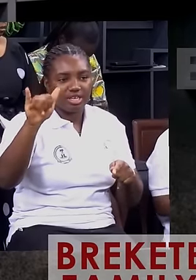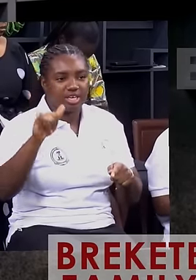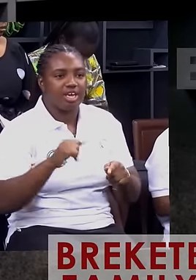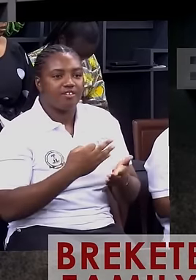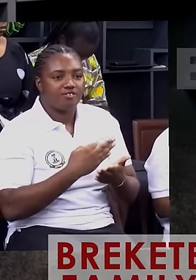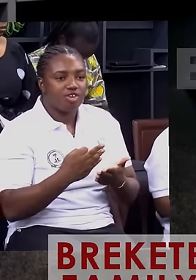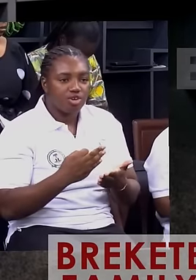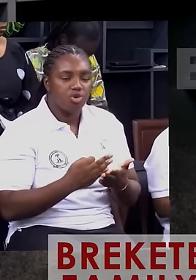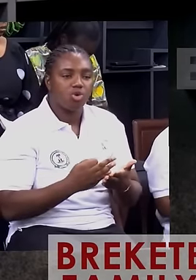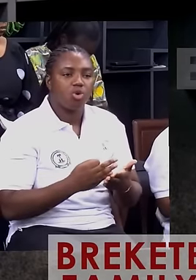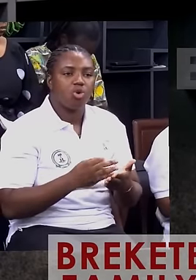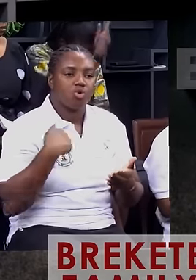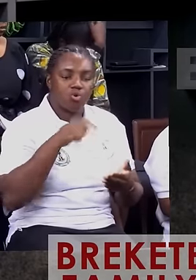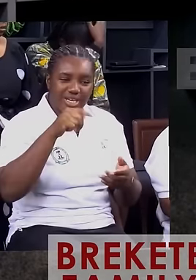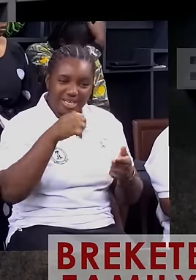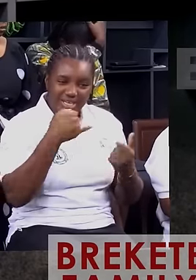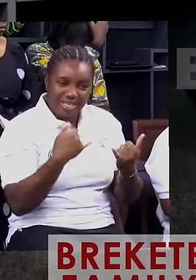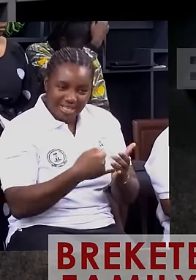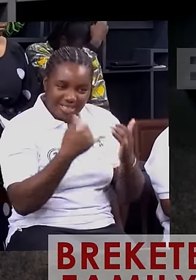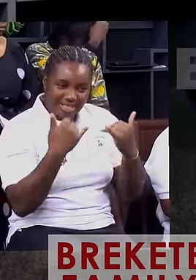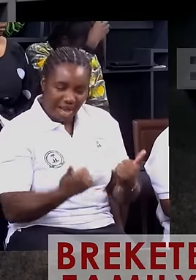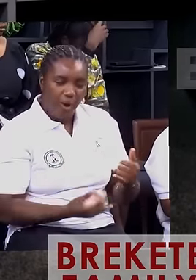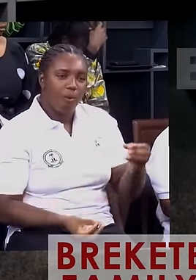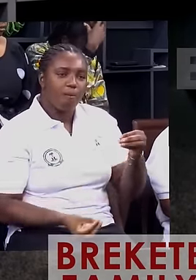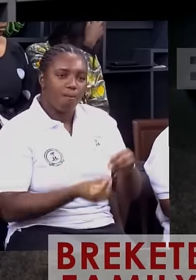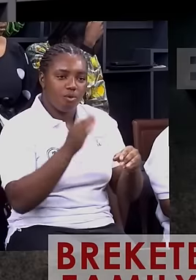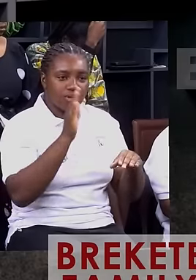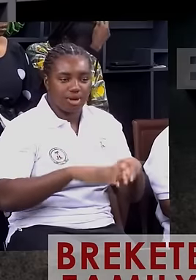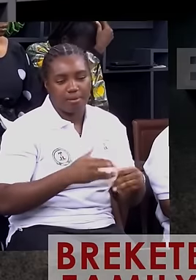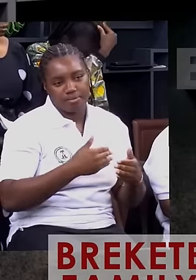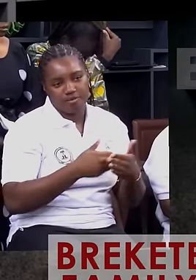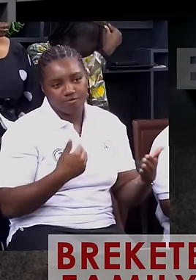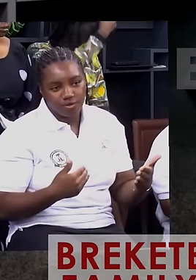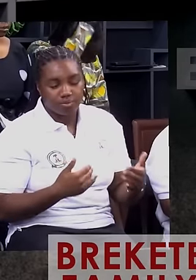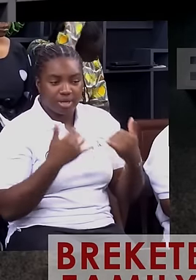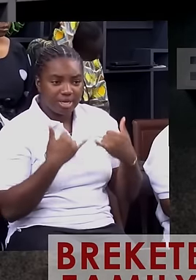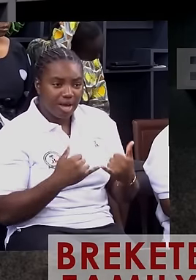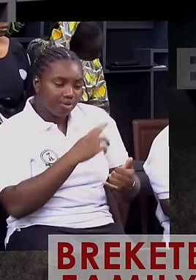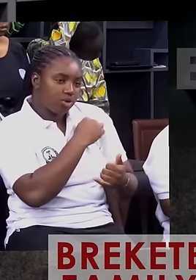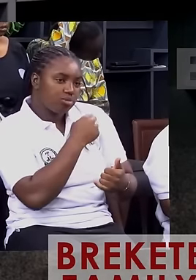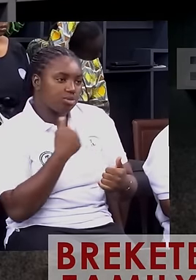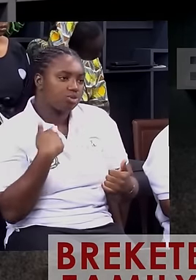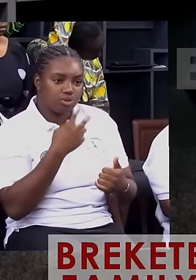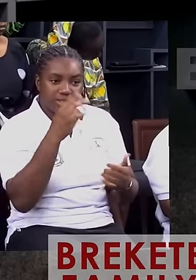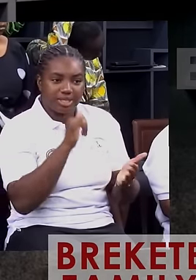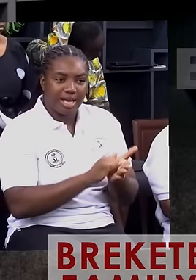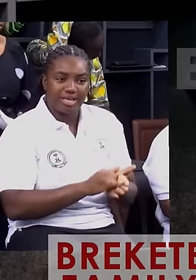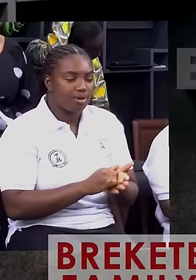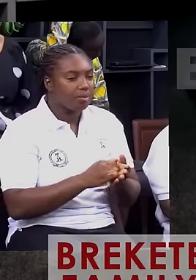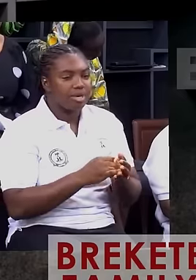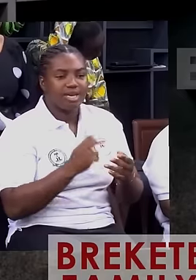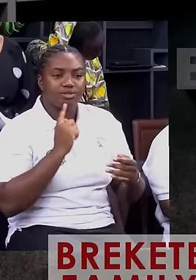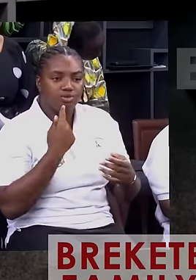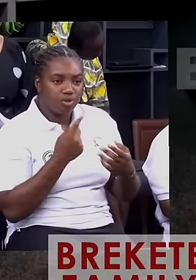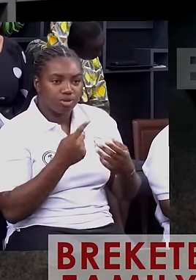Now, when we notice as a hospital that this is becoming a massive problem and people are dying, so we